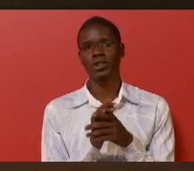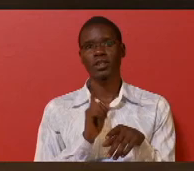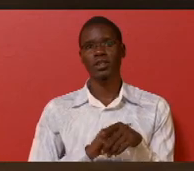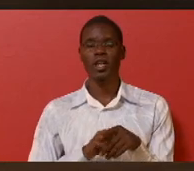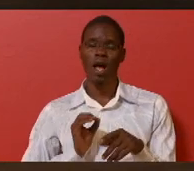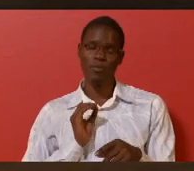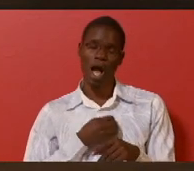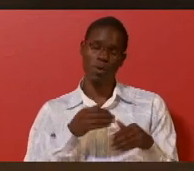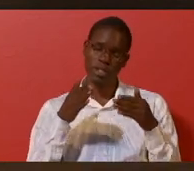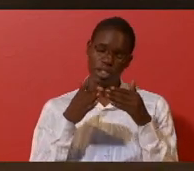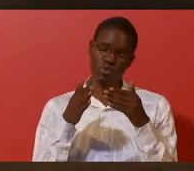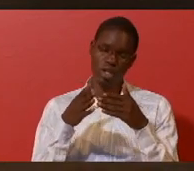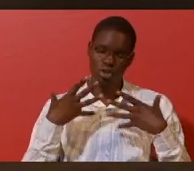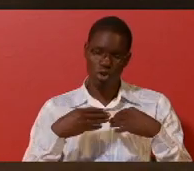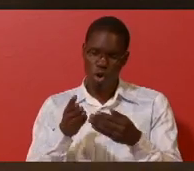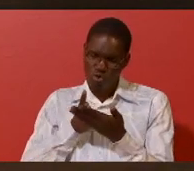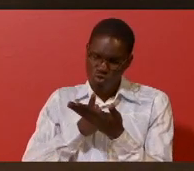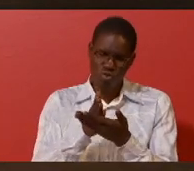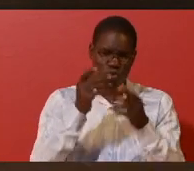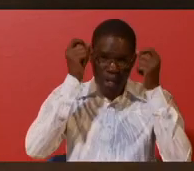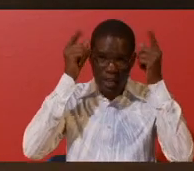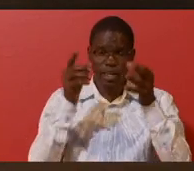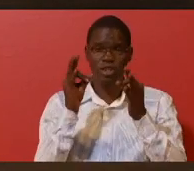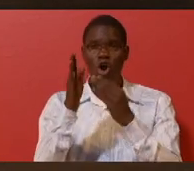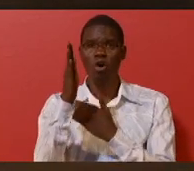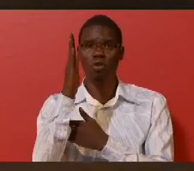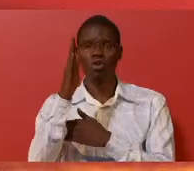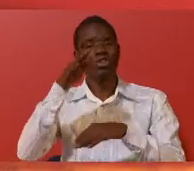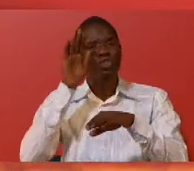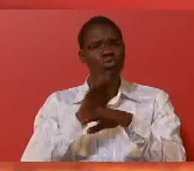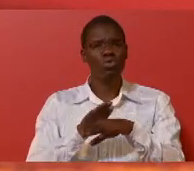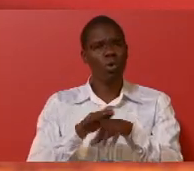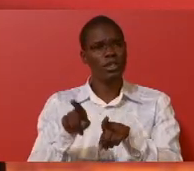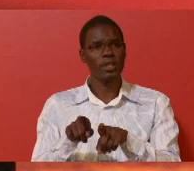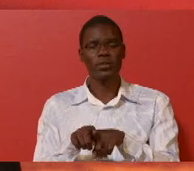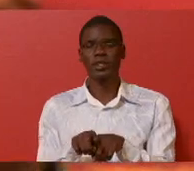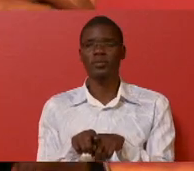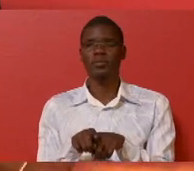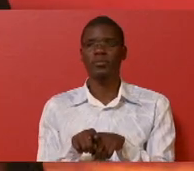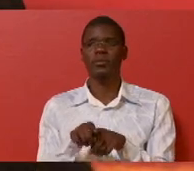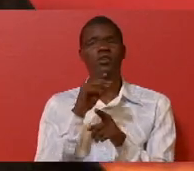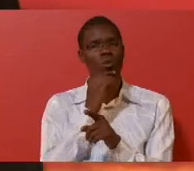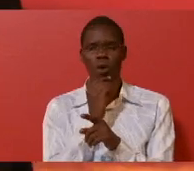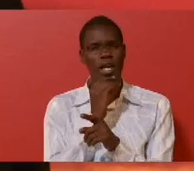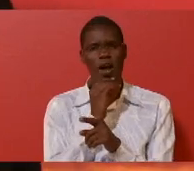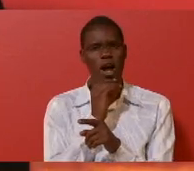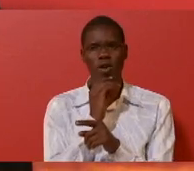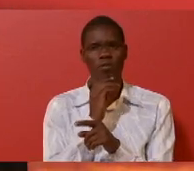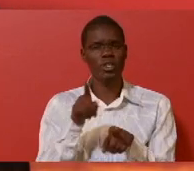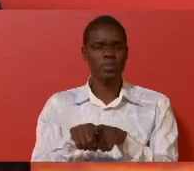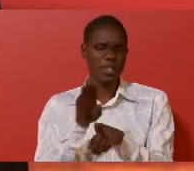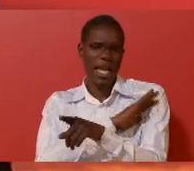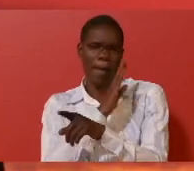is shaped by our understanding of God as the Creator, it is good and wholesome and can be a wonderful and